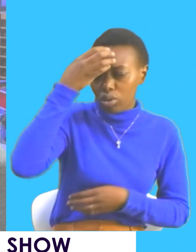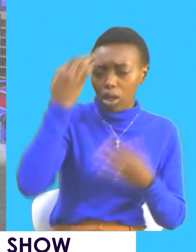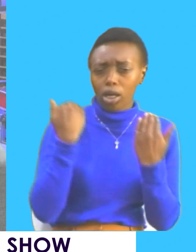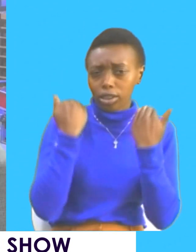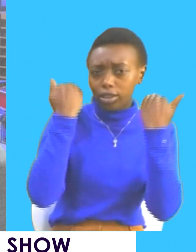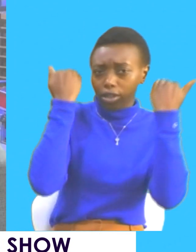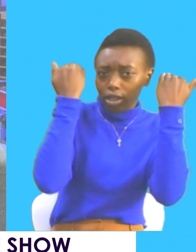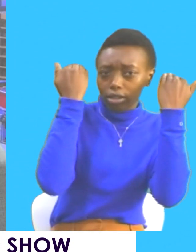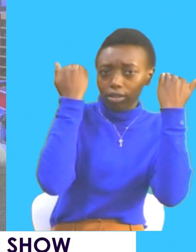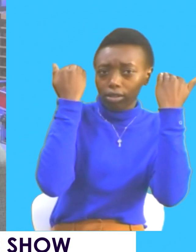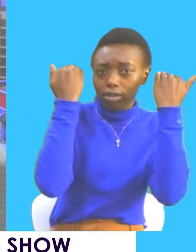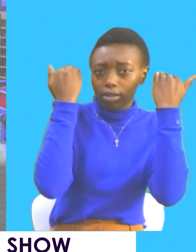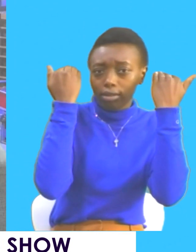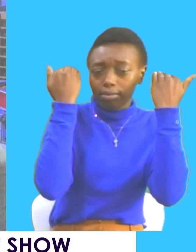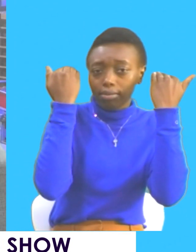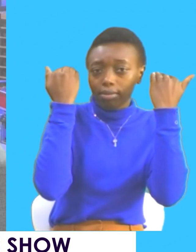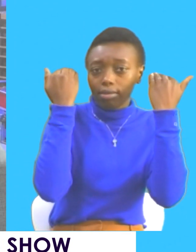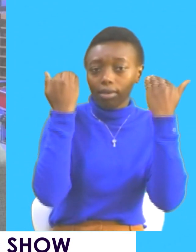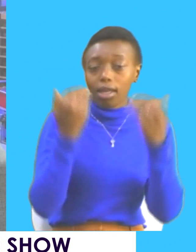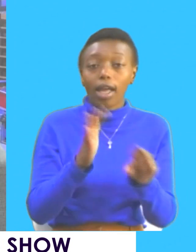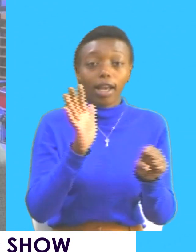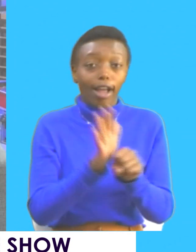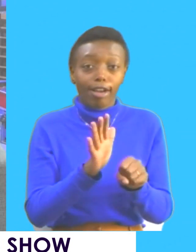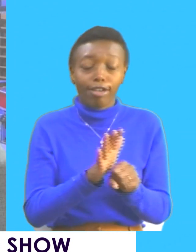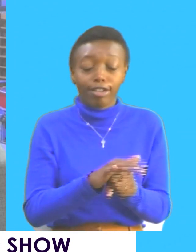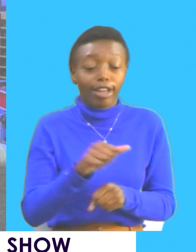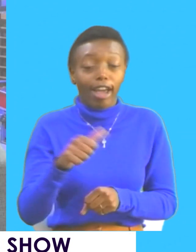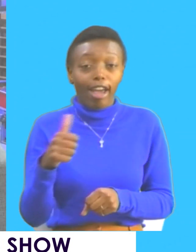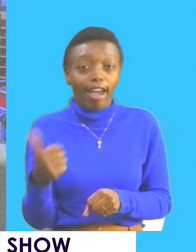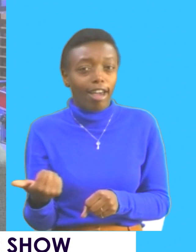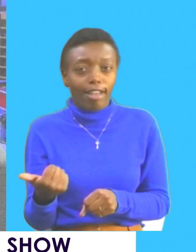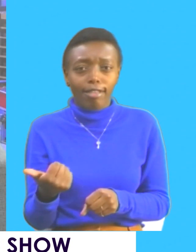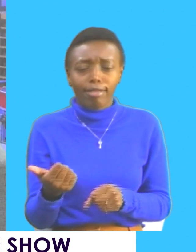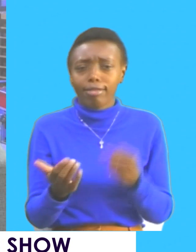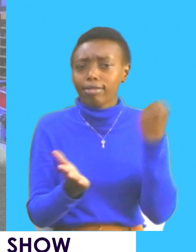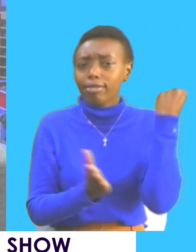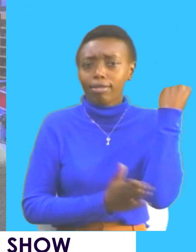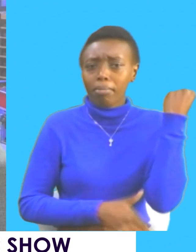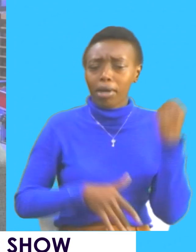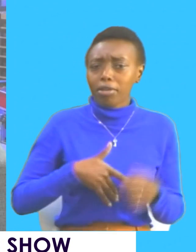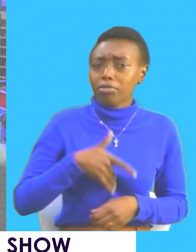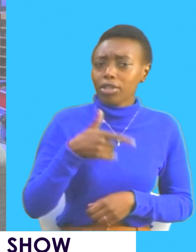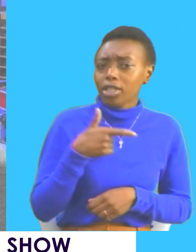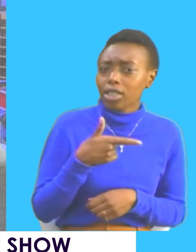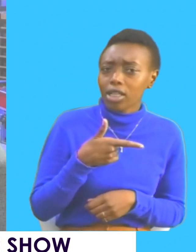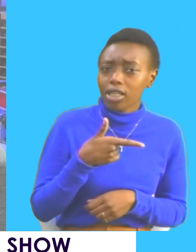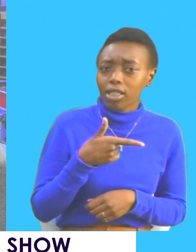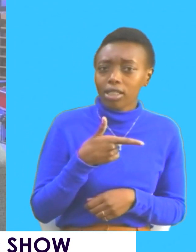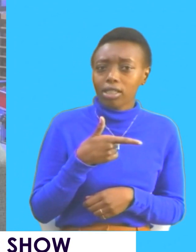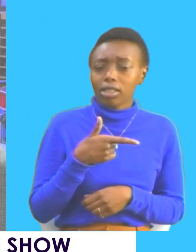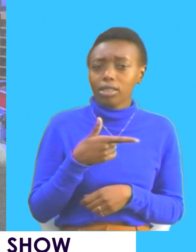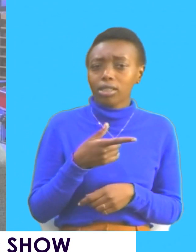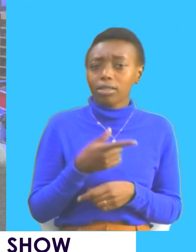depressed, and many other negative emotions, including, by the way,